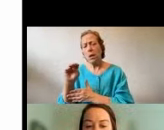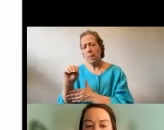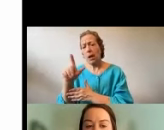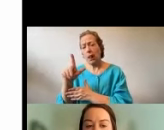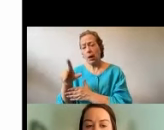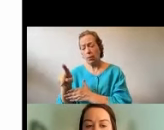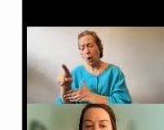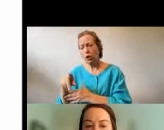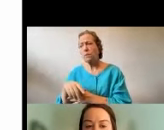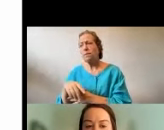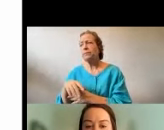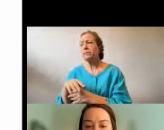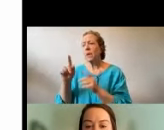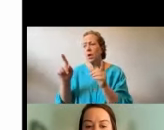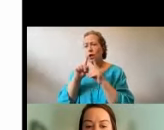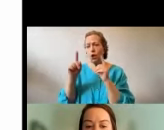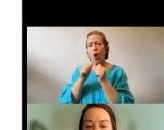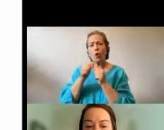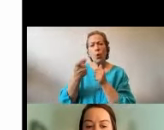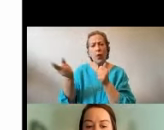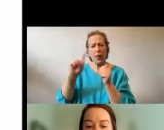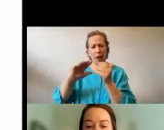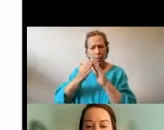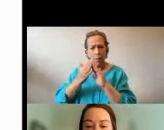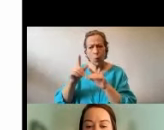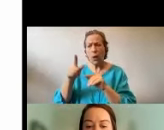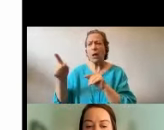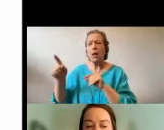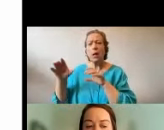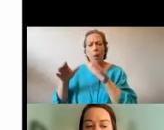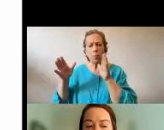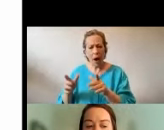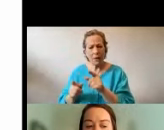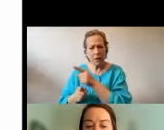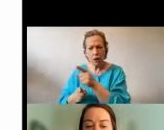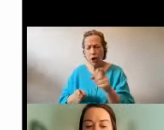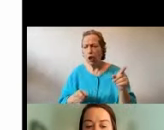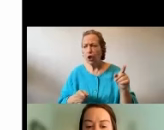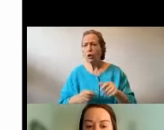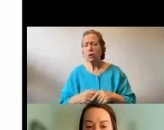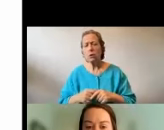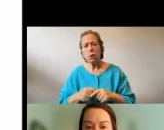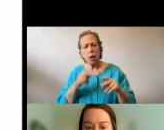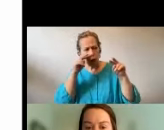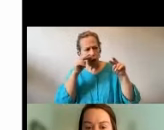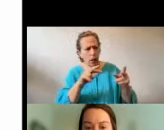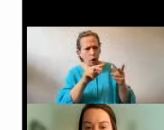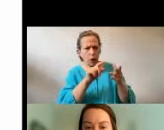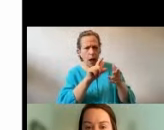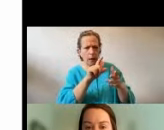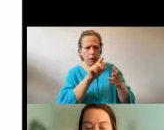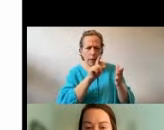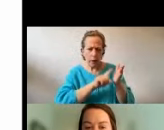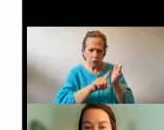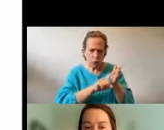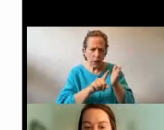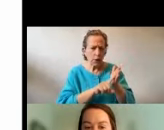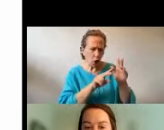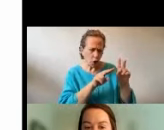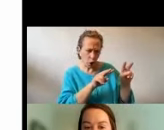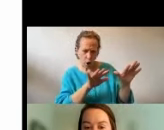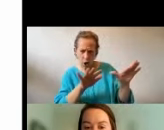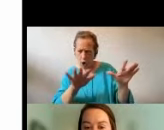MLP community, the practitioners, and they looked at the literature, the research and the studies that had been done to be able to come